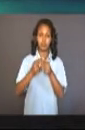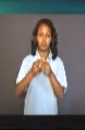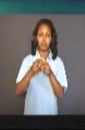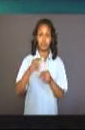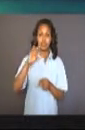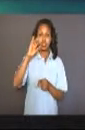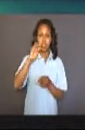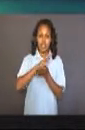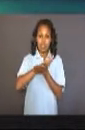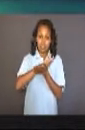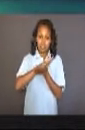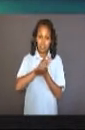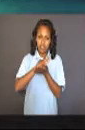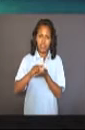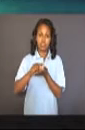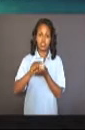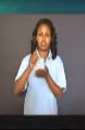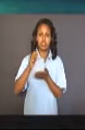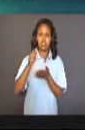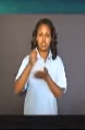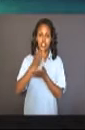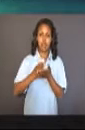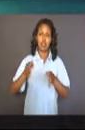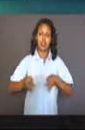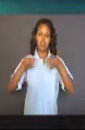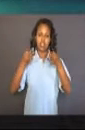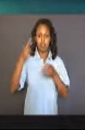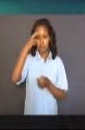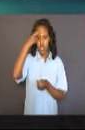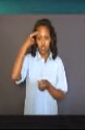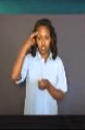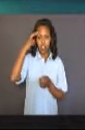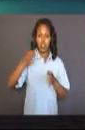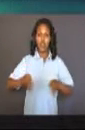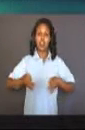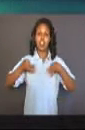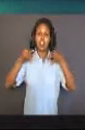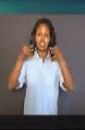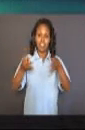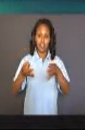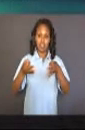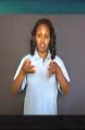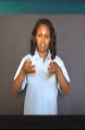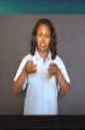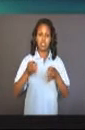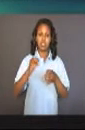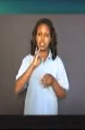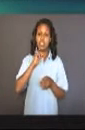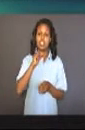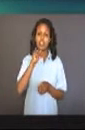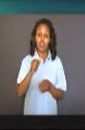intrinsic semiconductors because their conductivity is